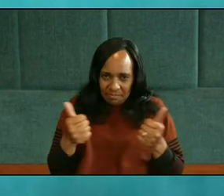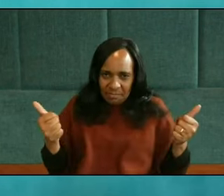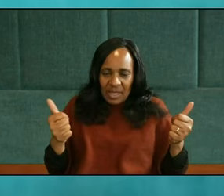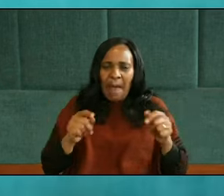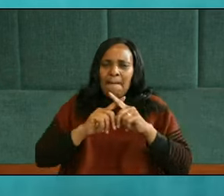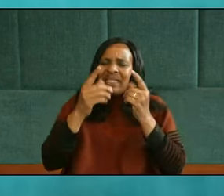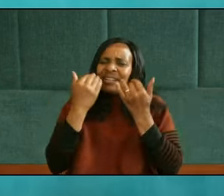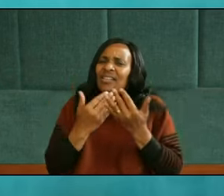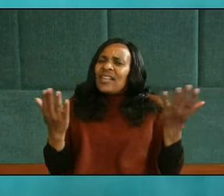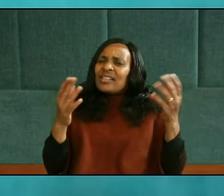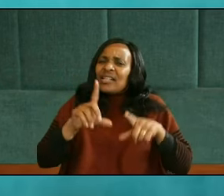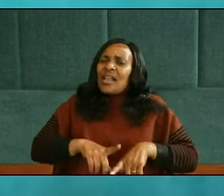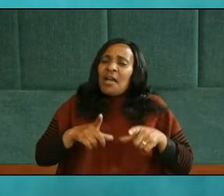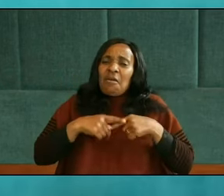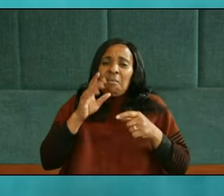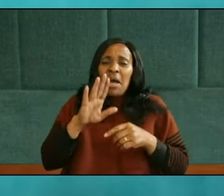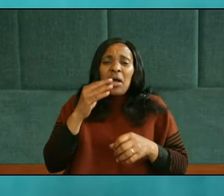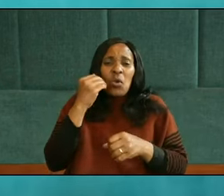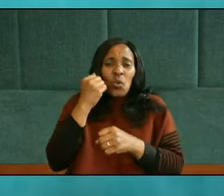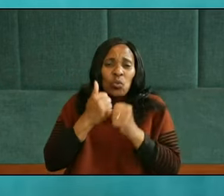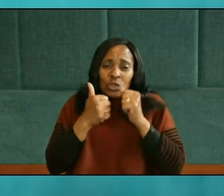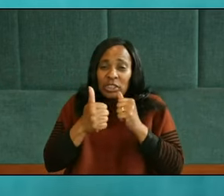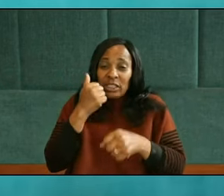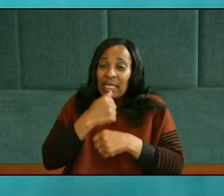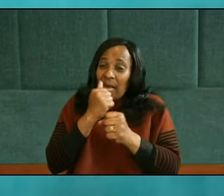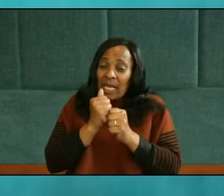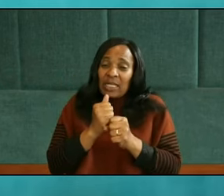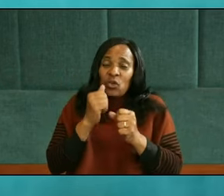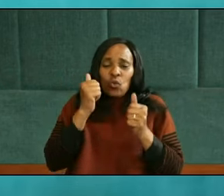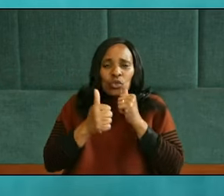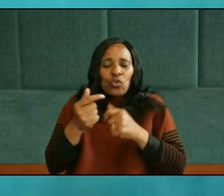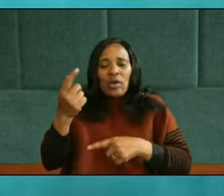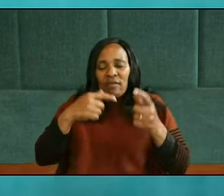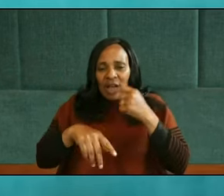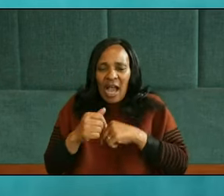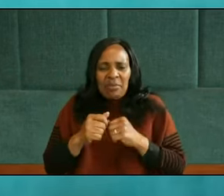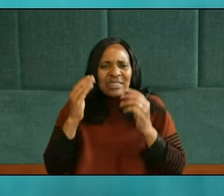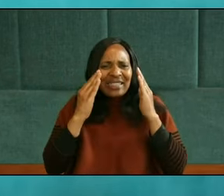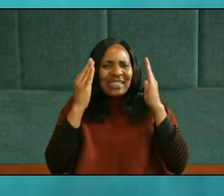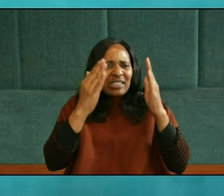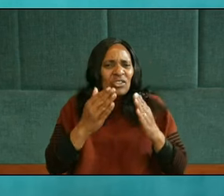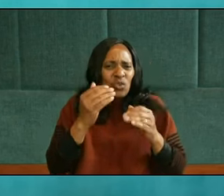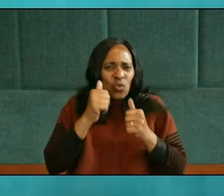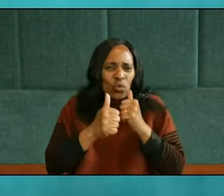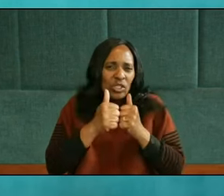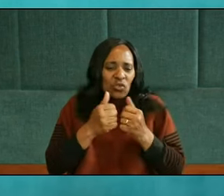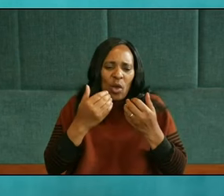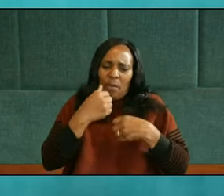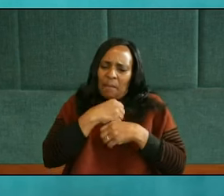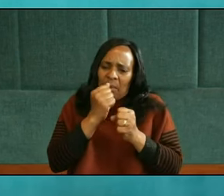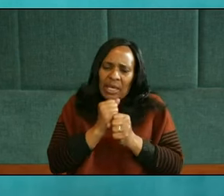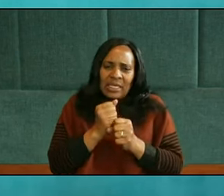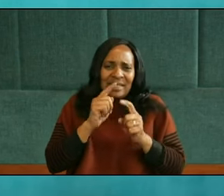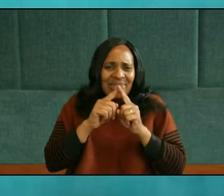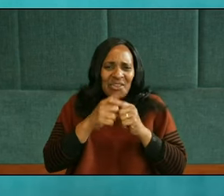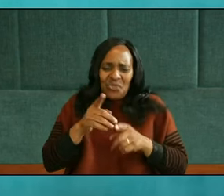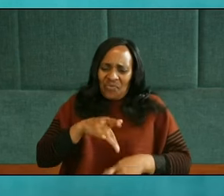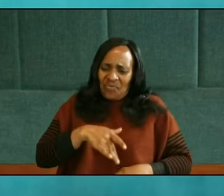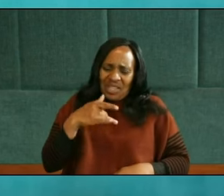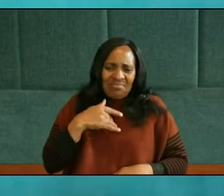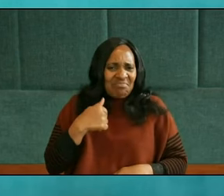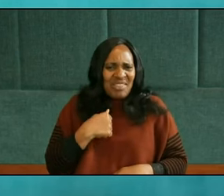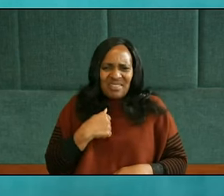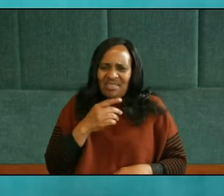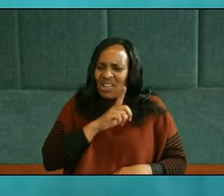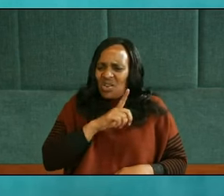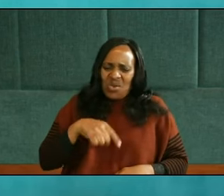are things in your life that you have done, that you have come across, temptations that you have fallen, and you feel like, the Lord should not